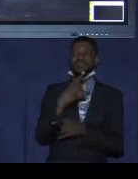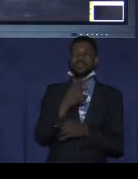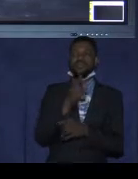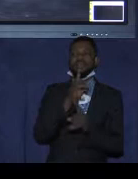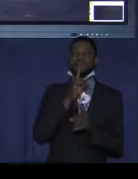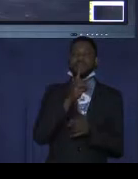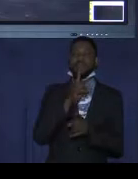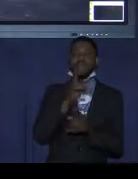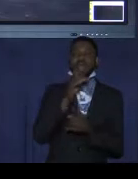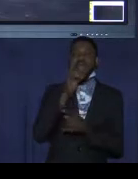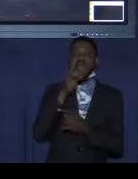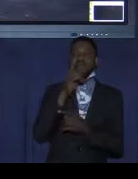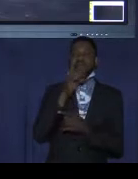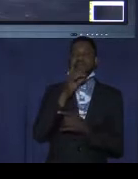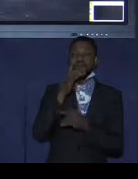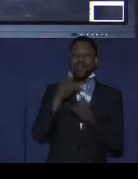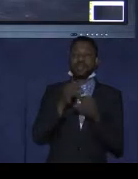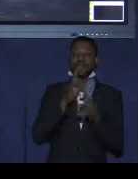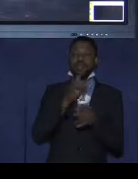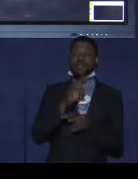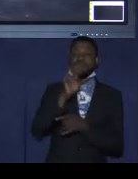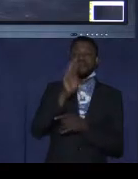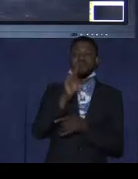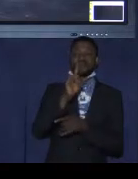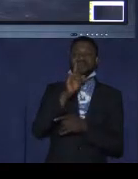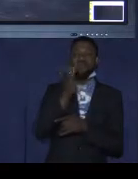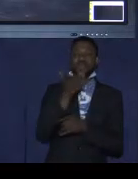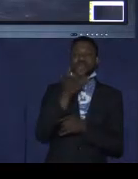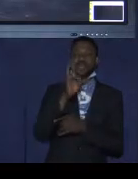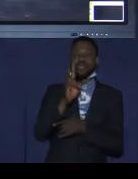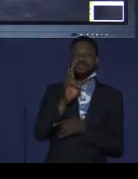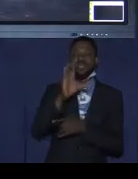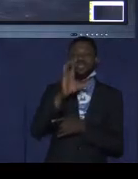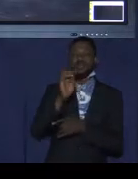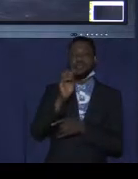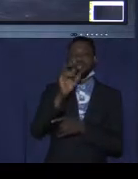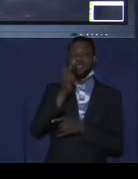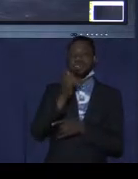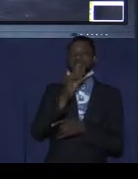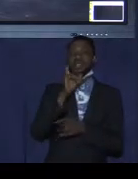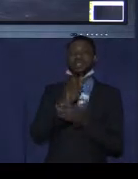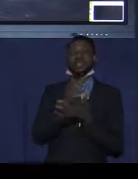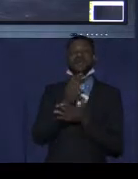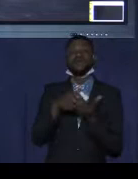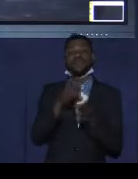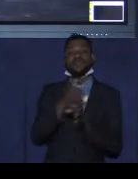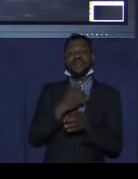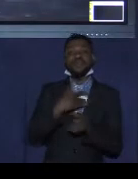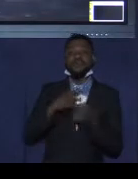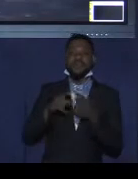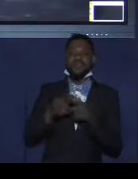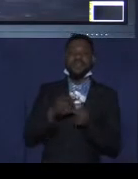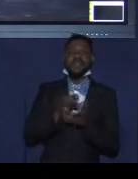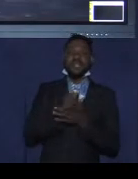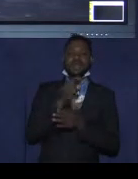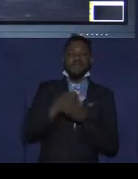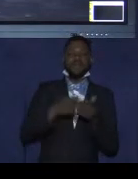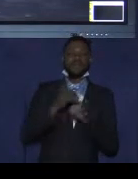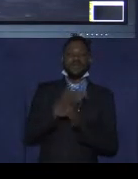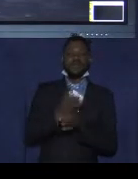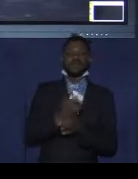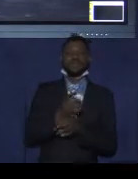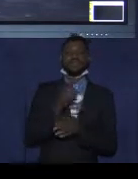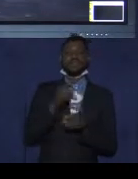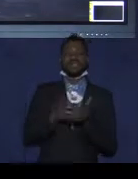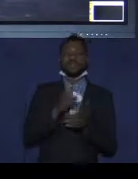Of course, the final answer is 14 1/7 centimeter cubed. Is that what you got, my friend? Of course, that's what you